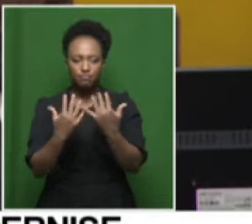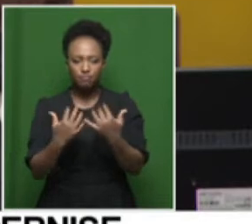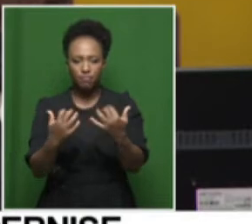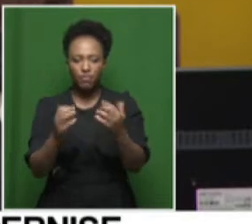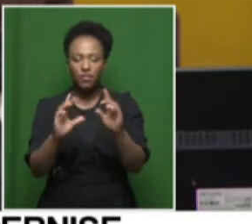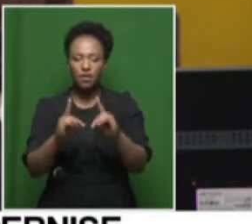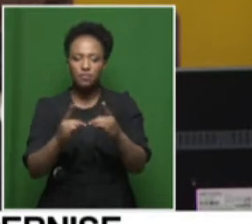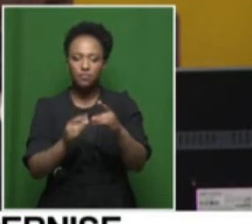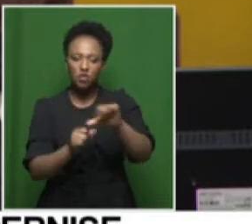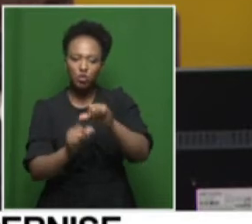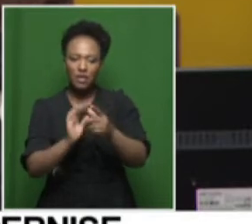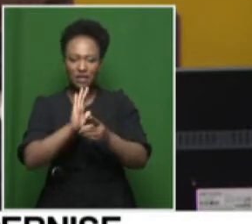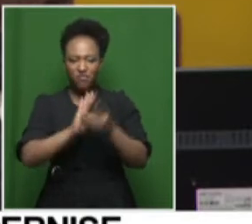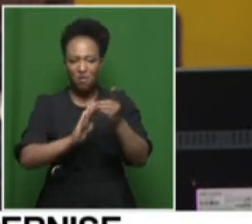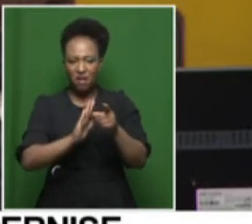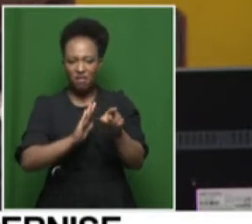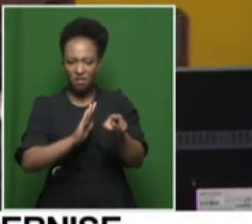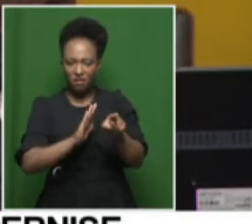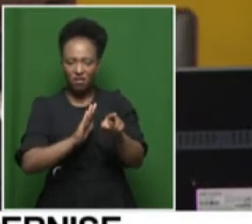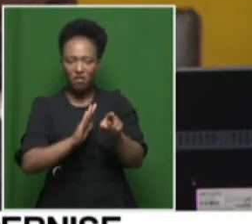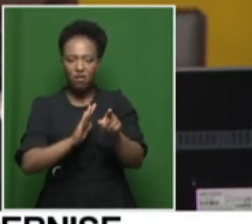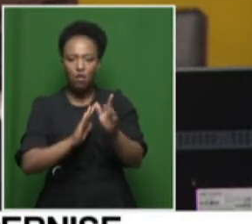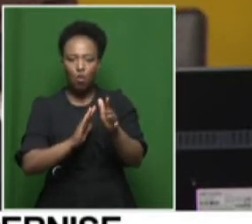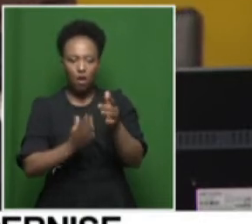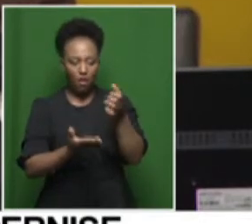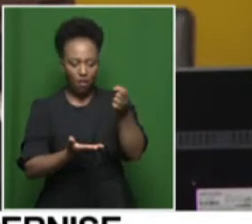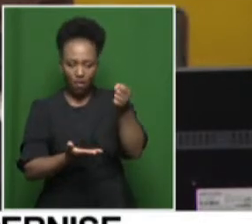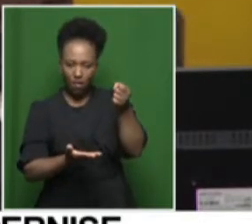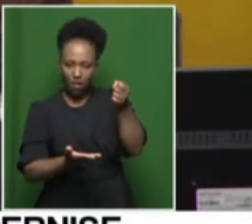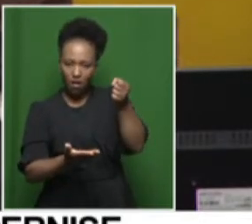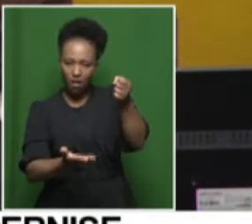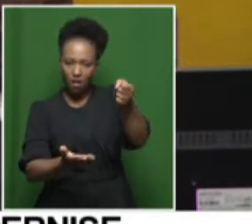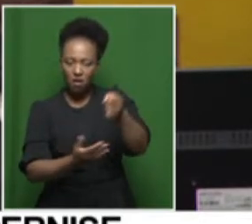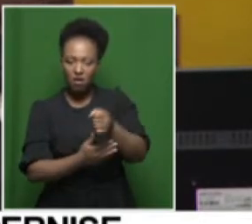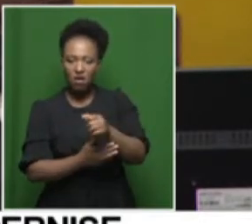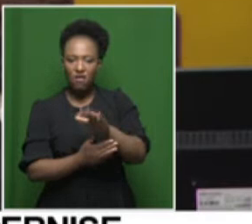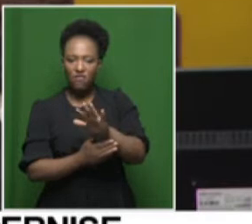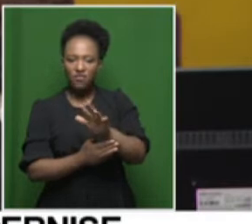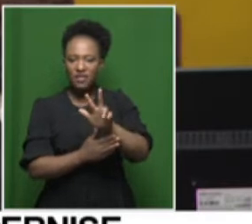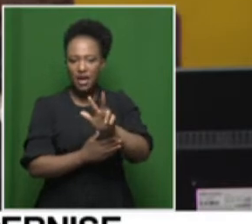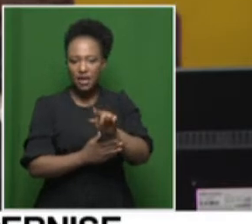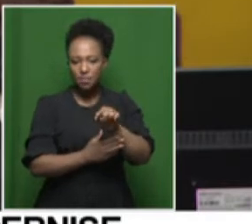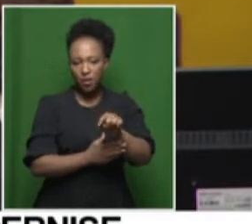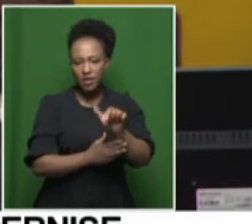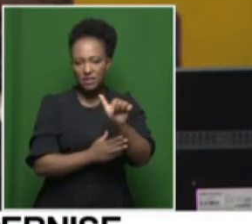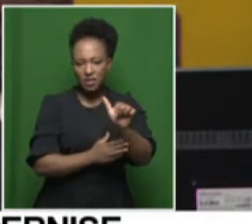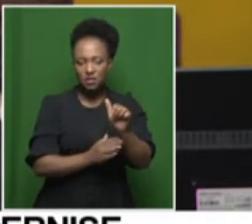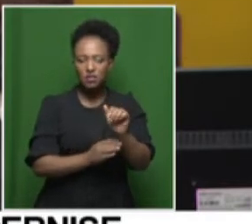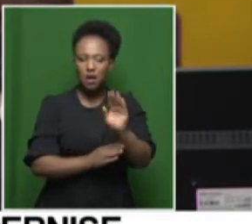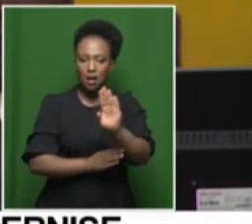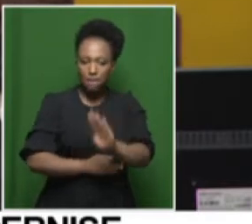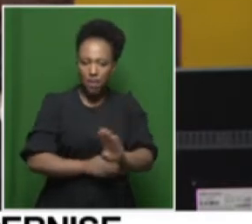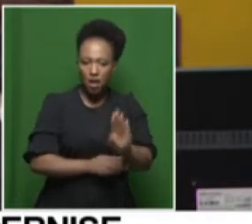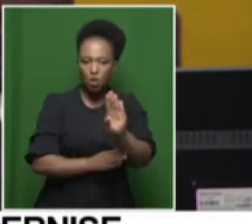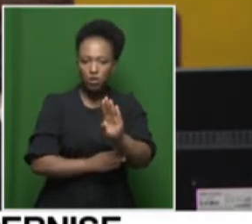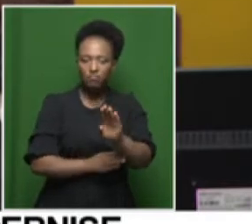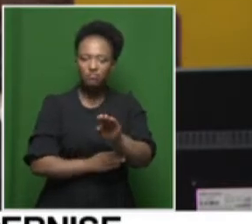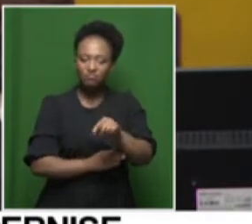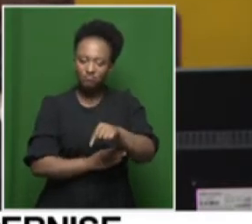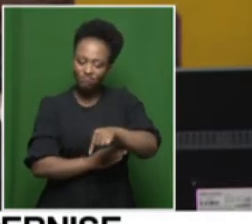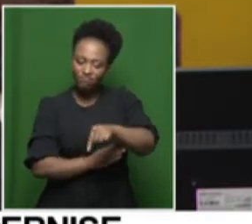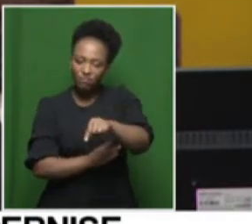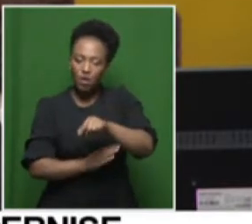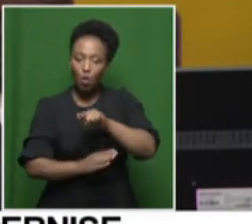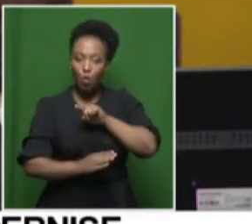Social Development will receive the largest allocation of 58.6 billion over the medium term for the